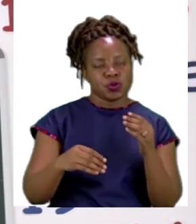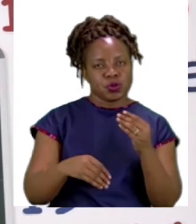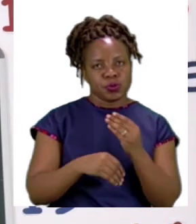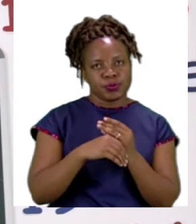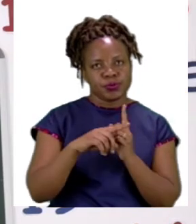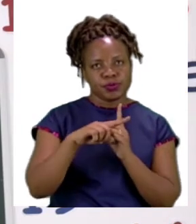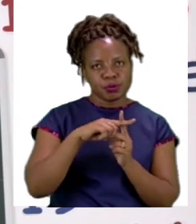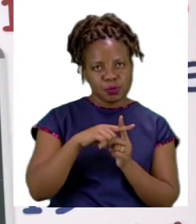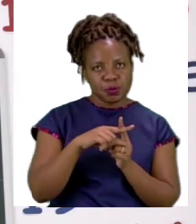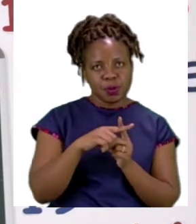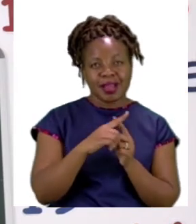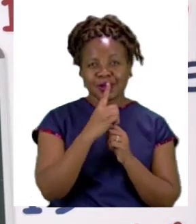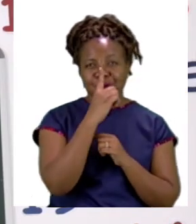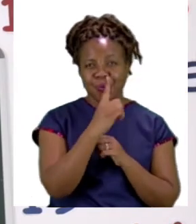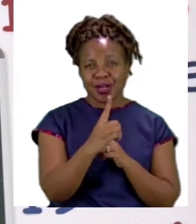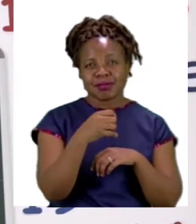said